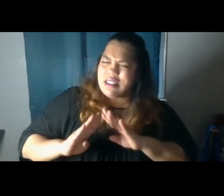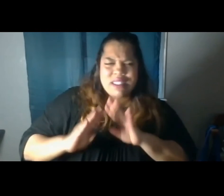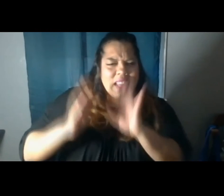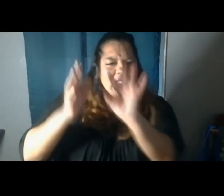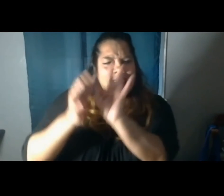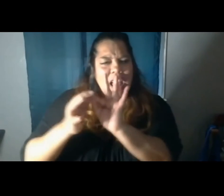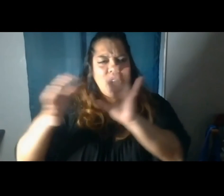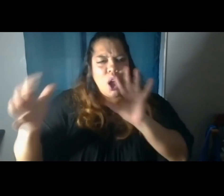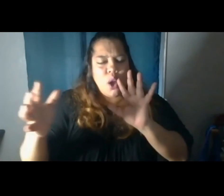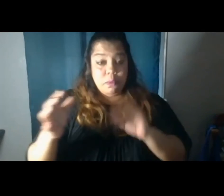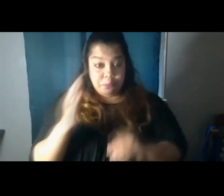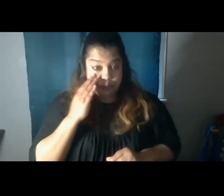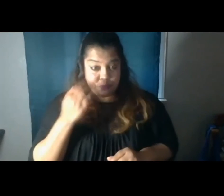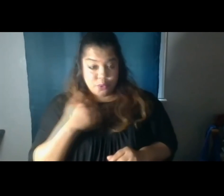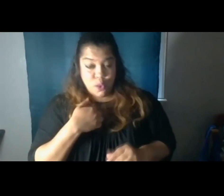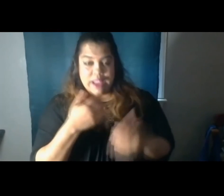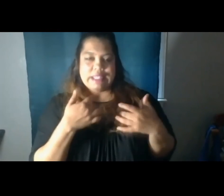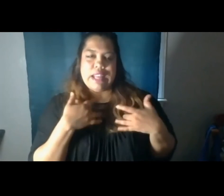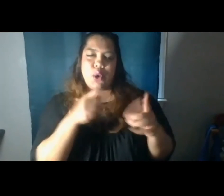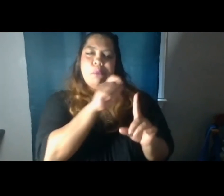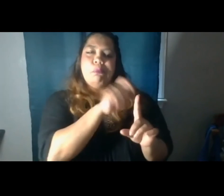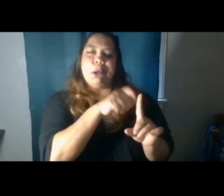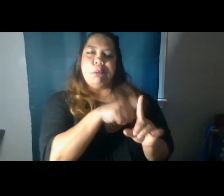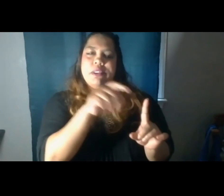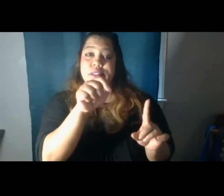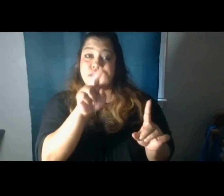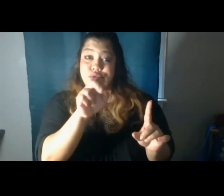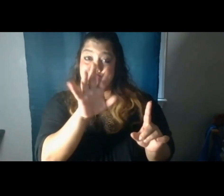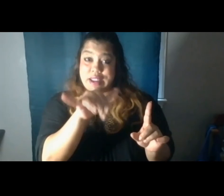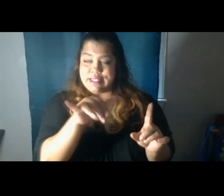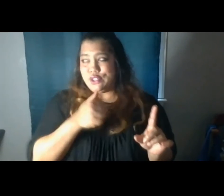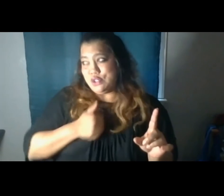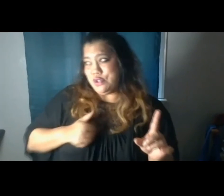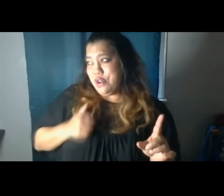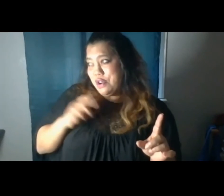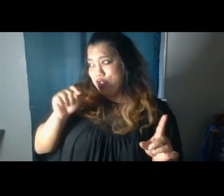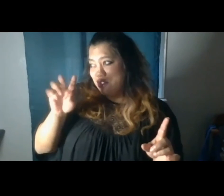with Tracy and say, you know, because Tracy, Okay. Tracy likes to hold